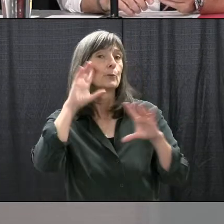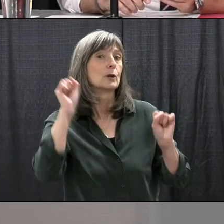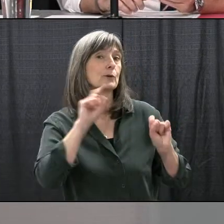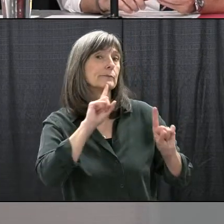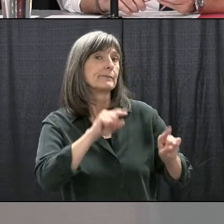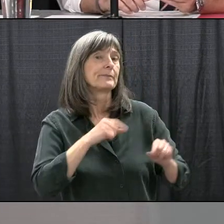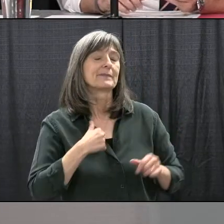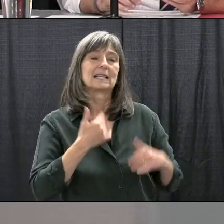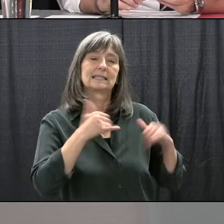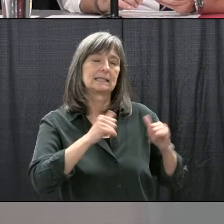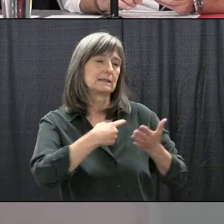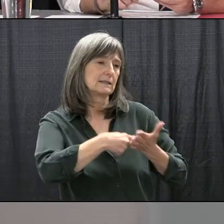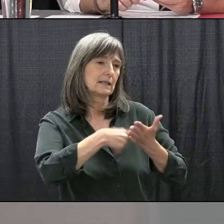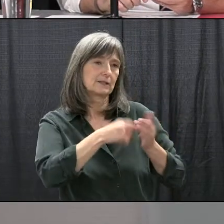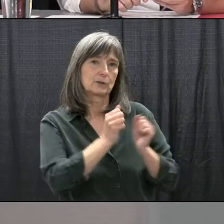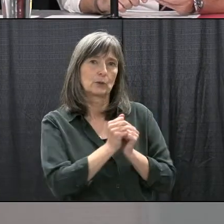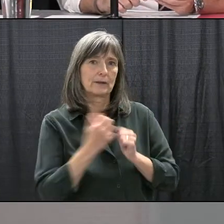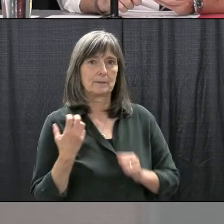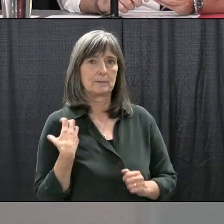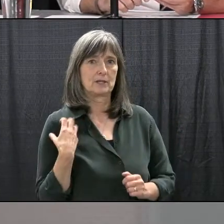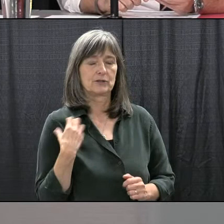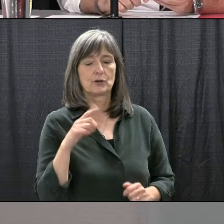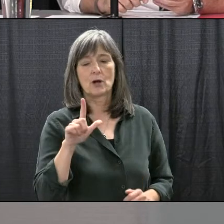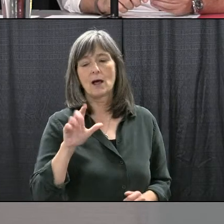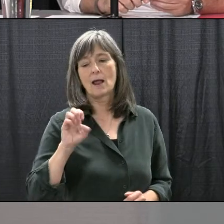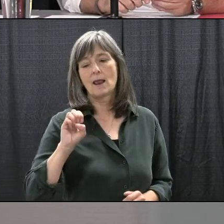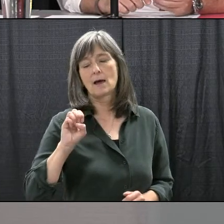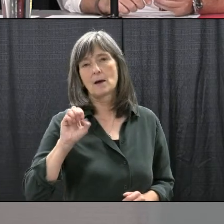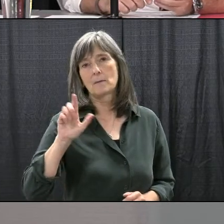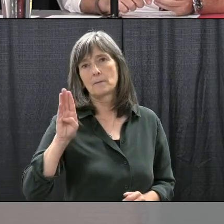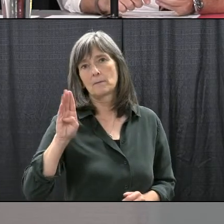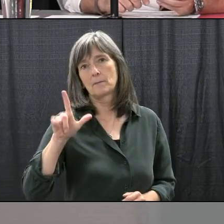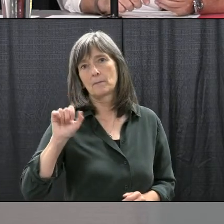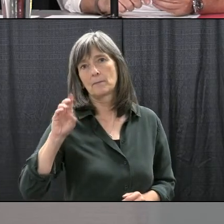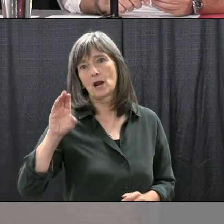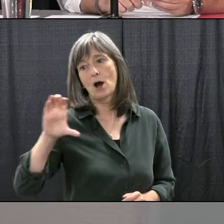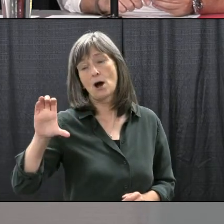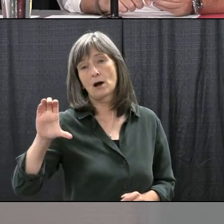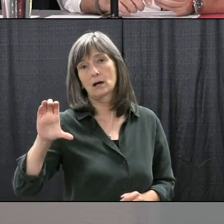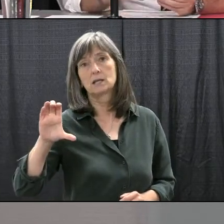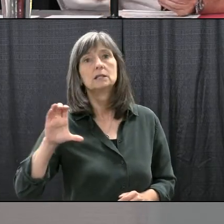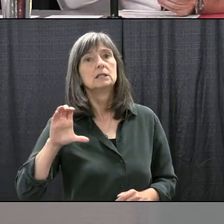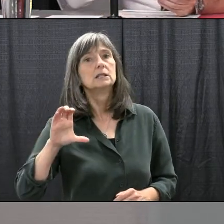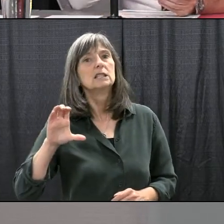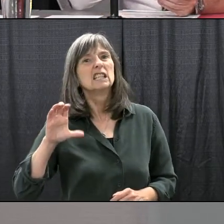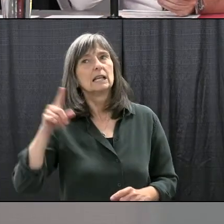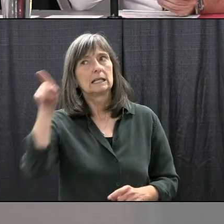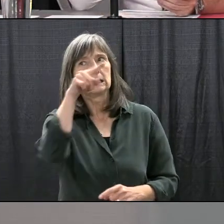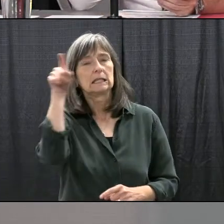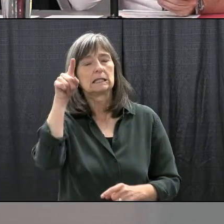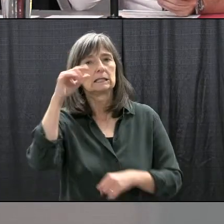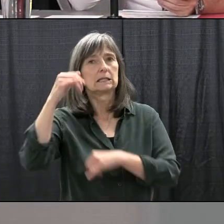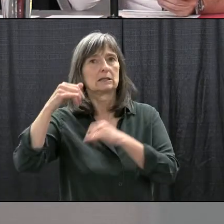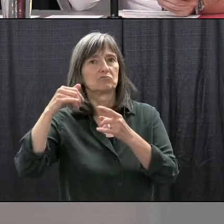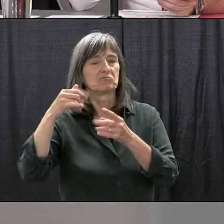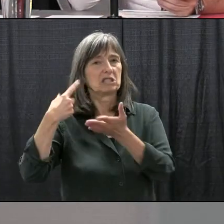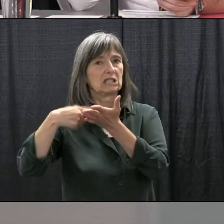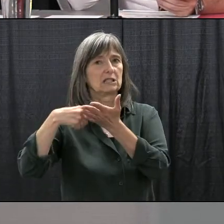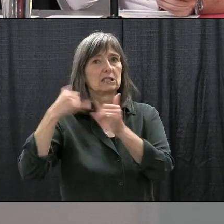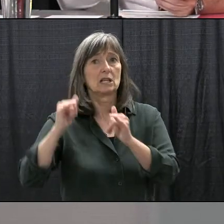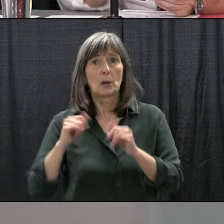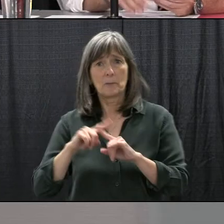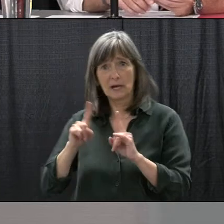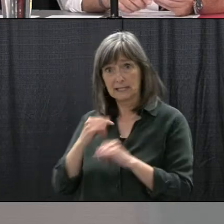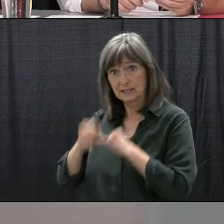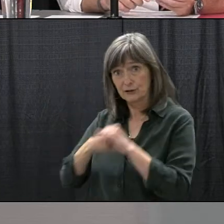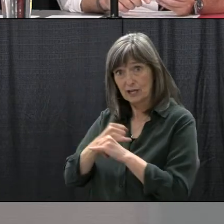with Minister LeBlanc and his counterpart federally. We don't have a decision on that yet. But it's international travel, isn't it?